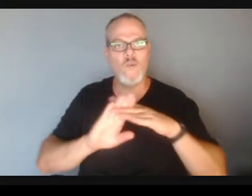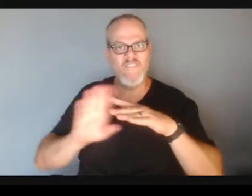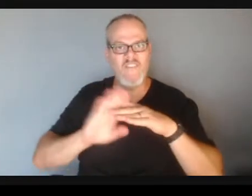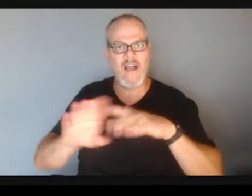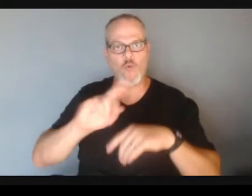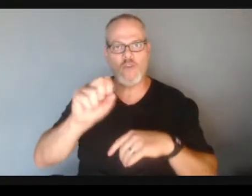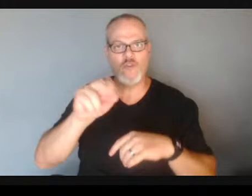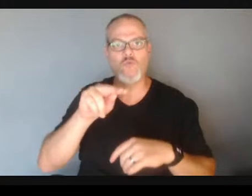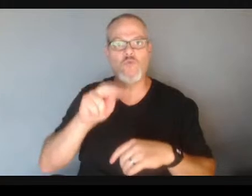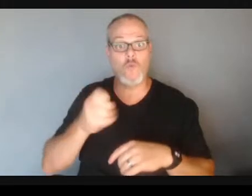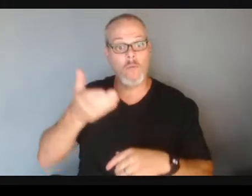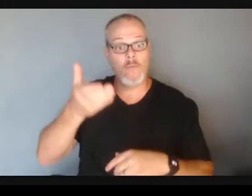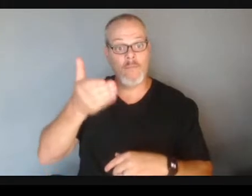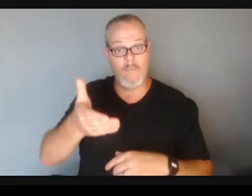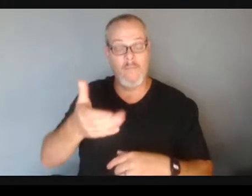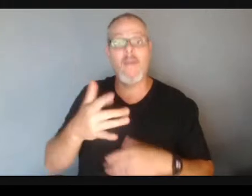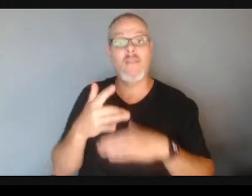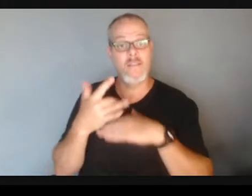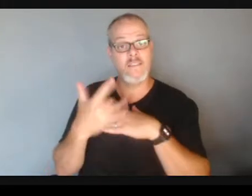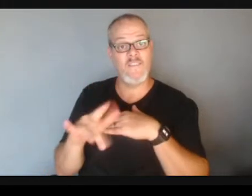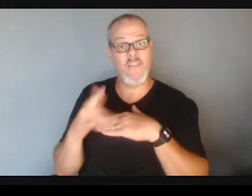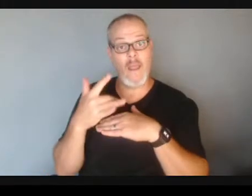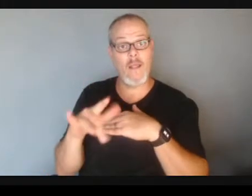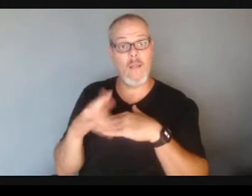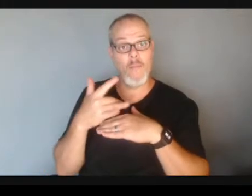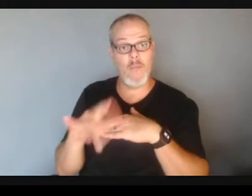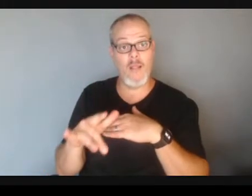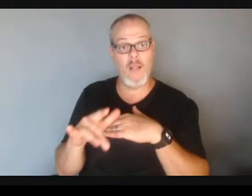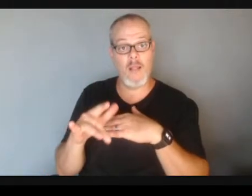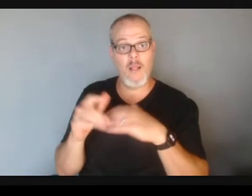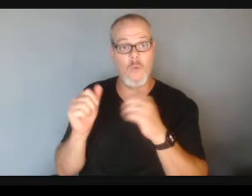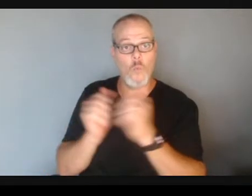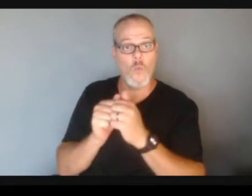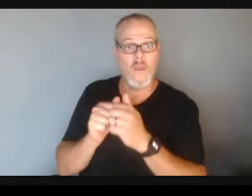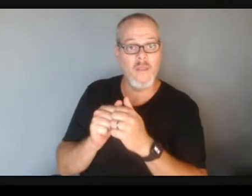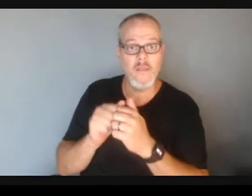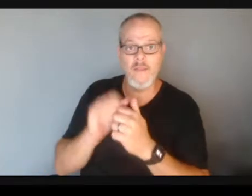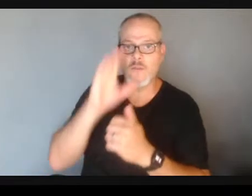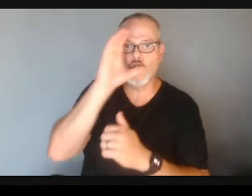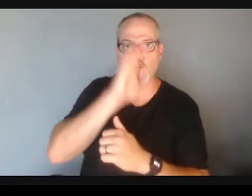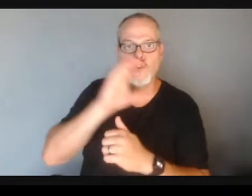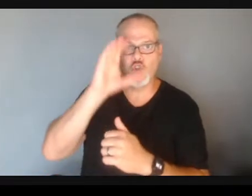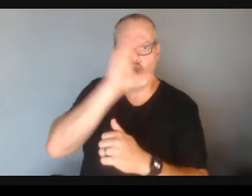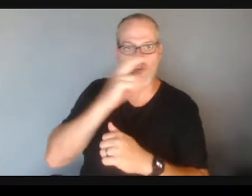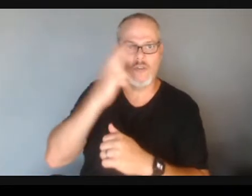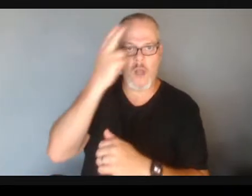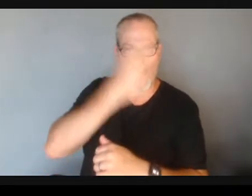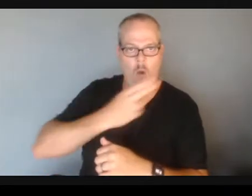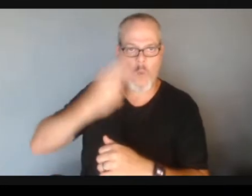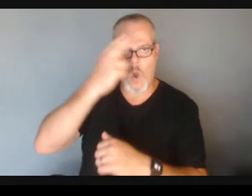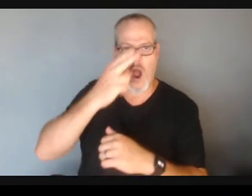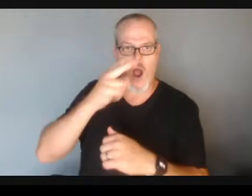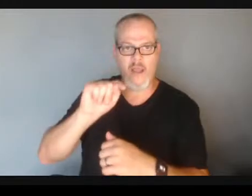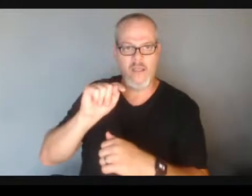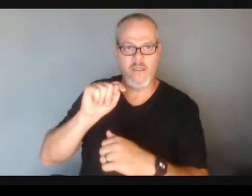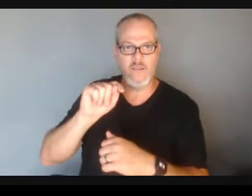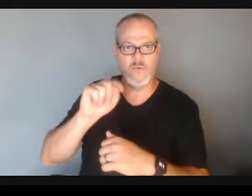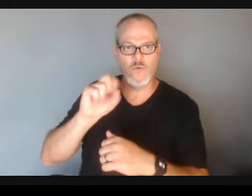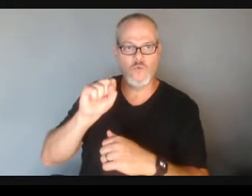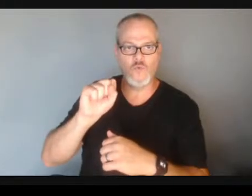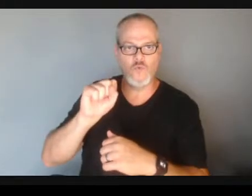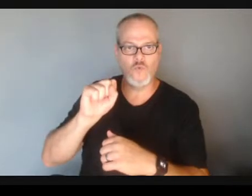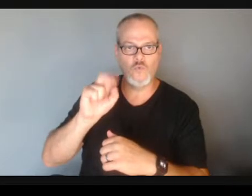right? And this is available over on the, just search Hawaii, tsunami evacuation zones